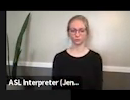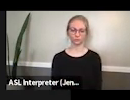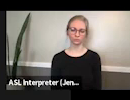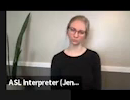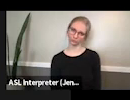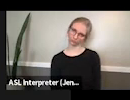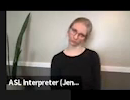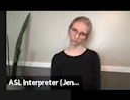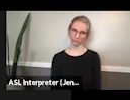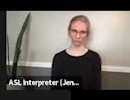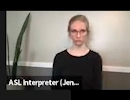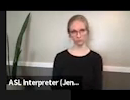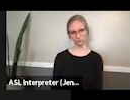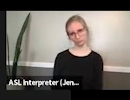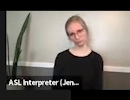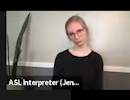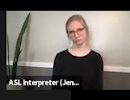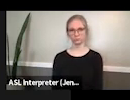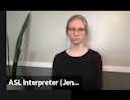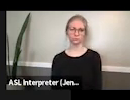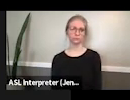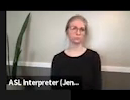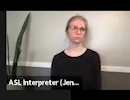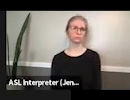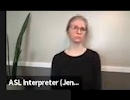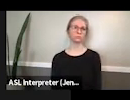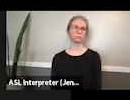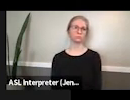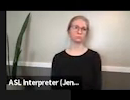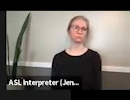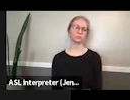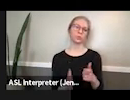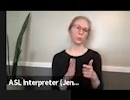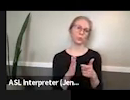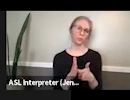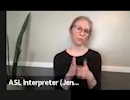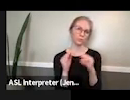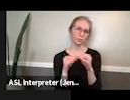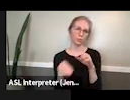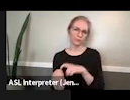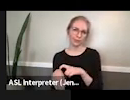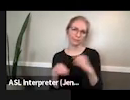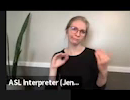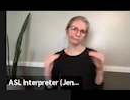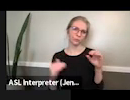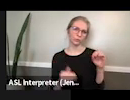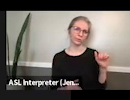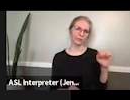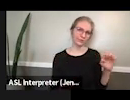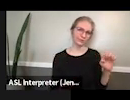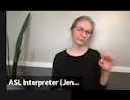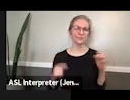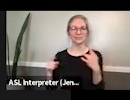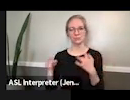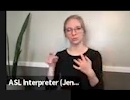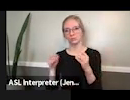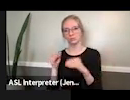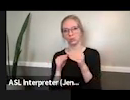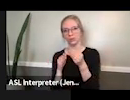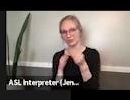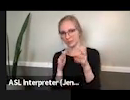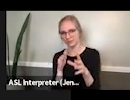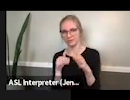about that, it requires more time than the OAE. It's typically more expensive than